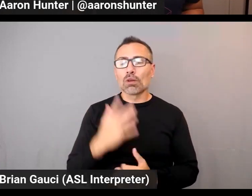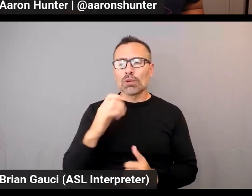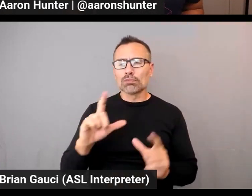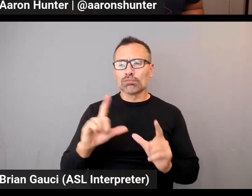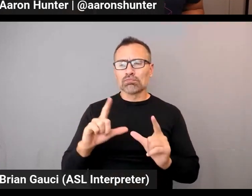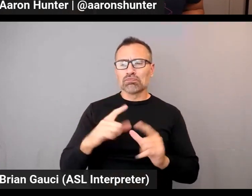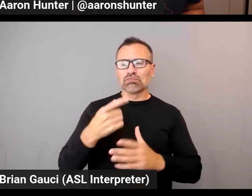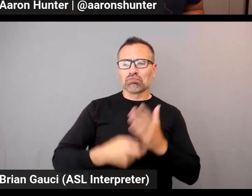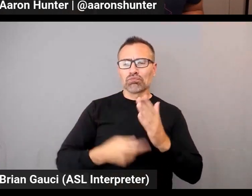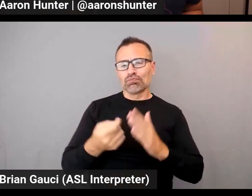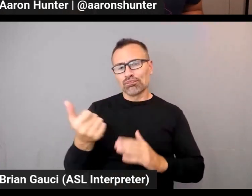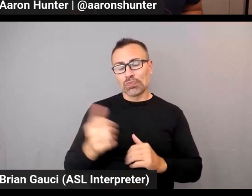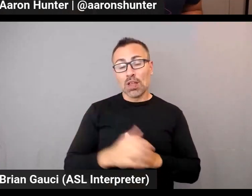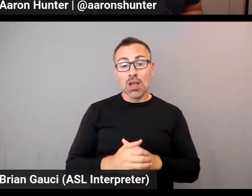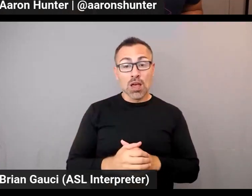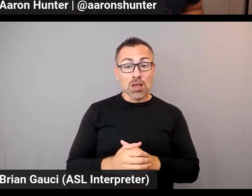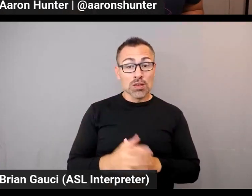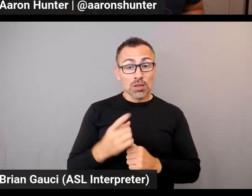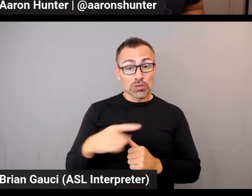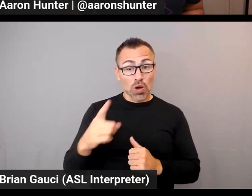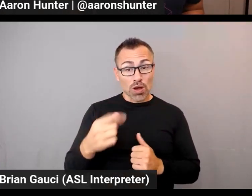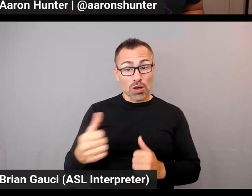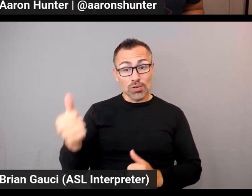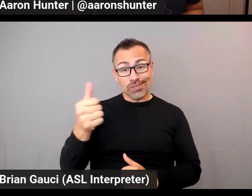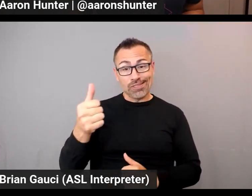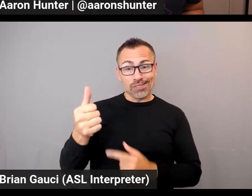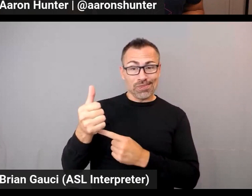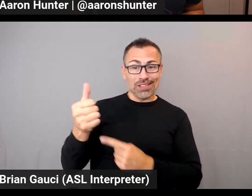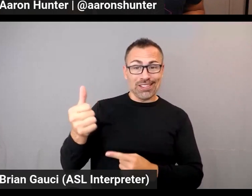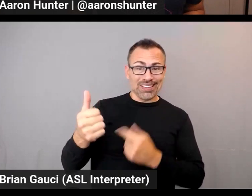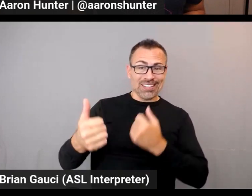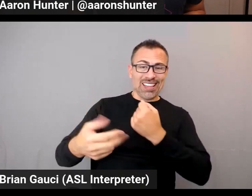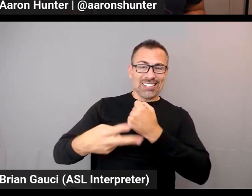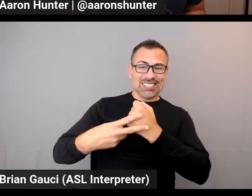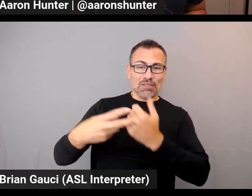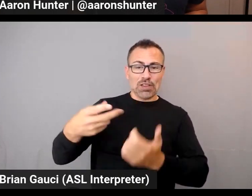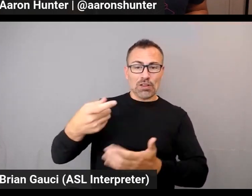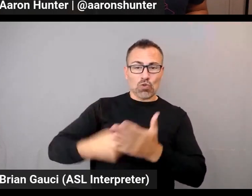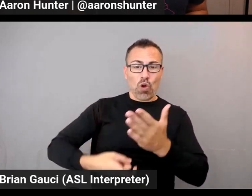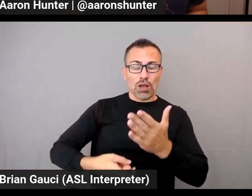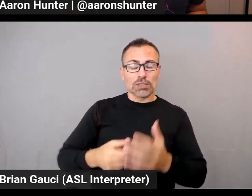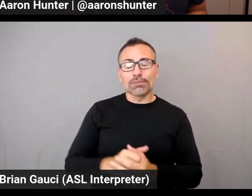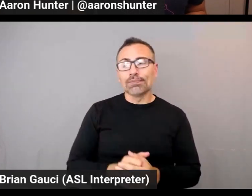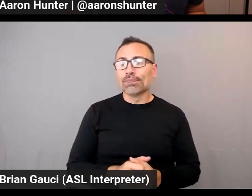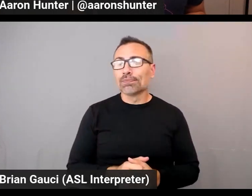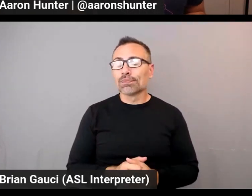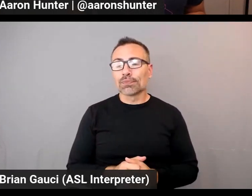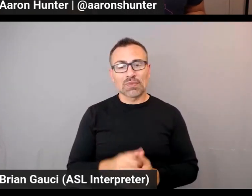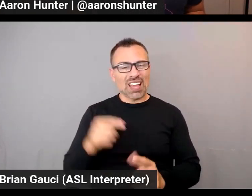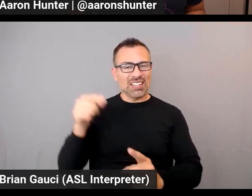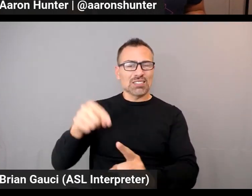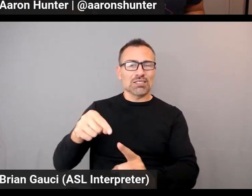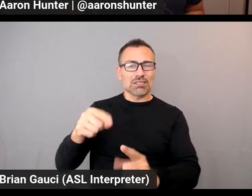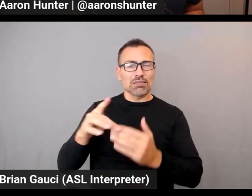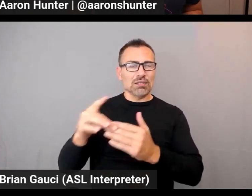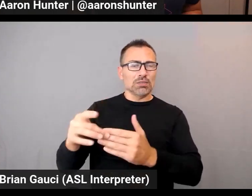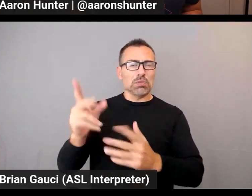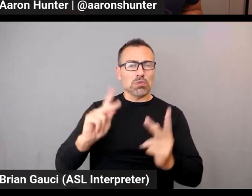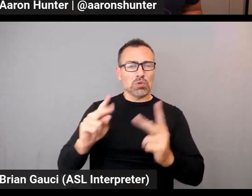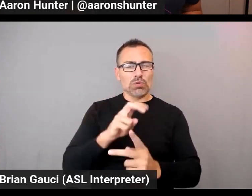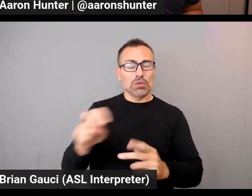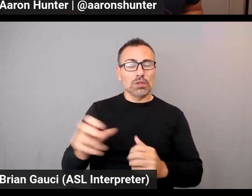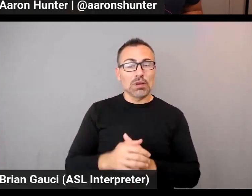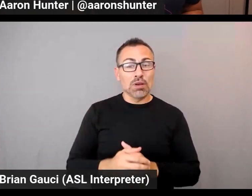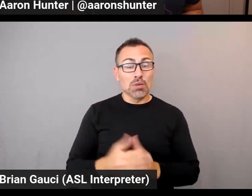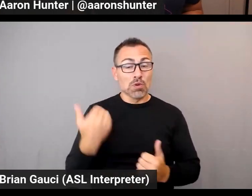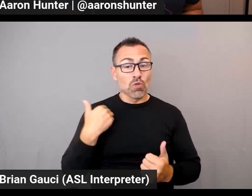cost. So biggest driver that we see is ultimately, that cost savings motivation. Get rid of, the tied to Windows and